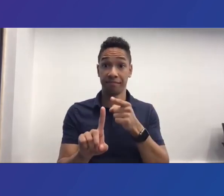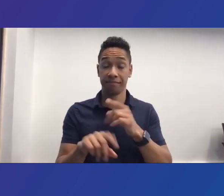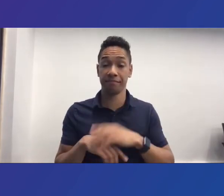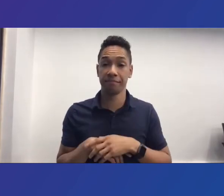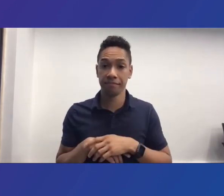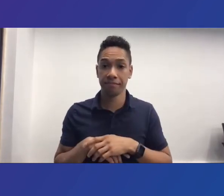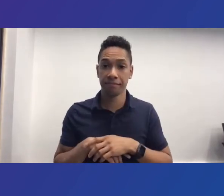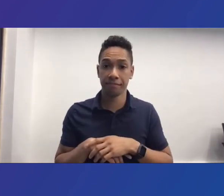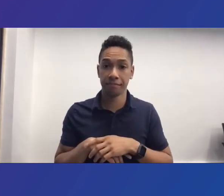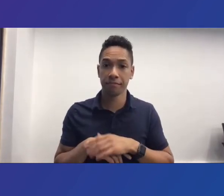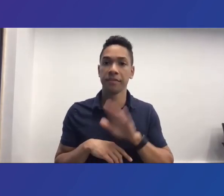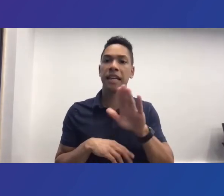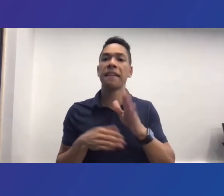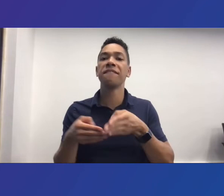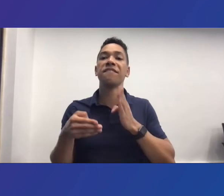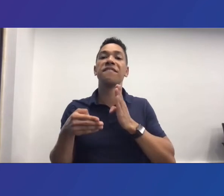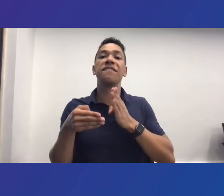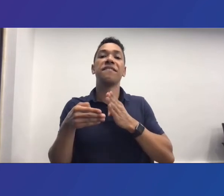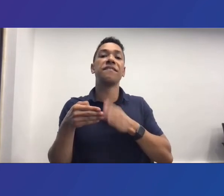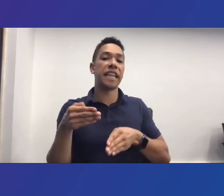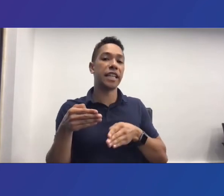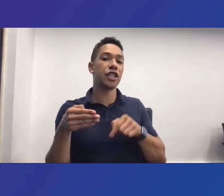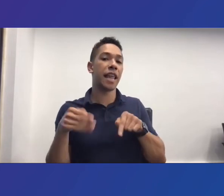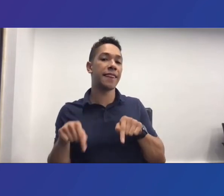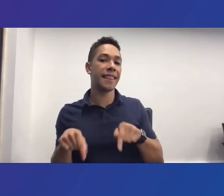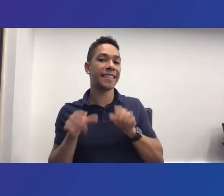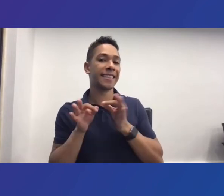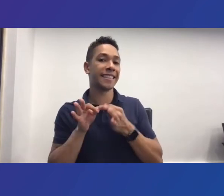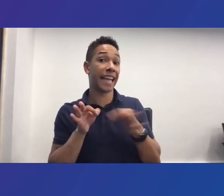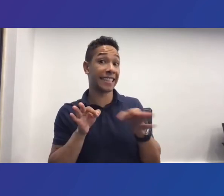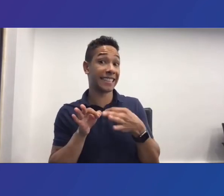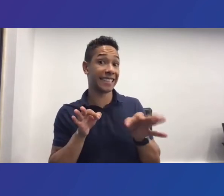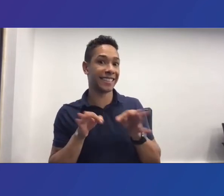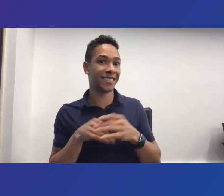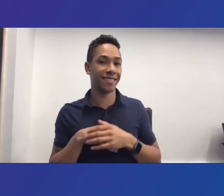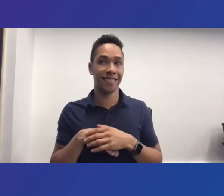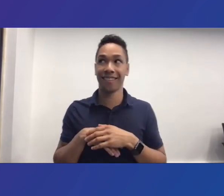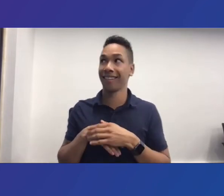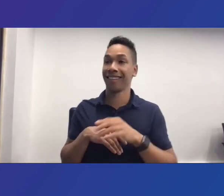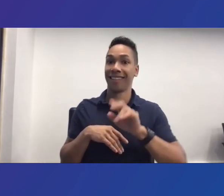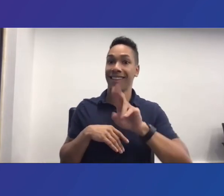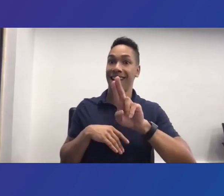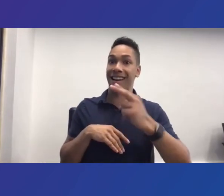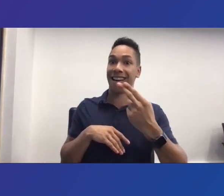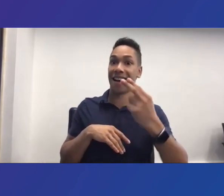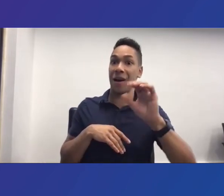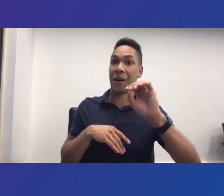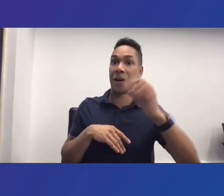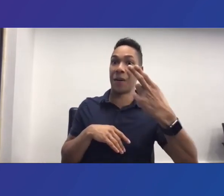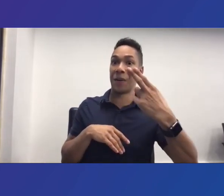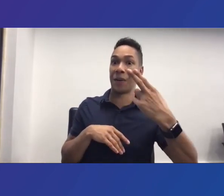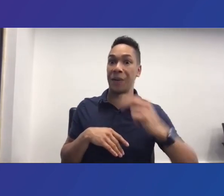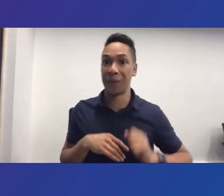Finish this sentence. Uh-oh. I feel like Jeopardy or something. The